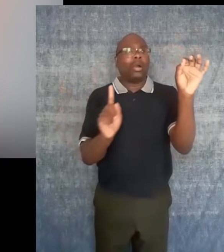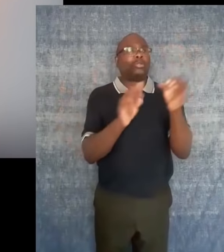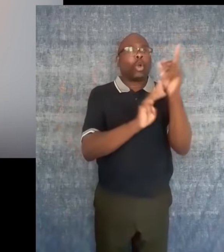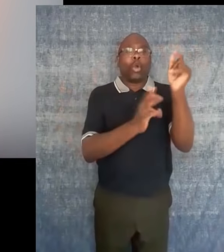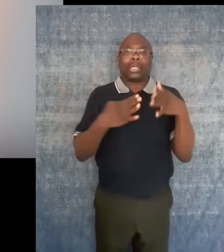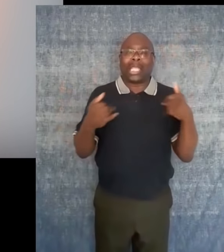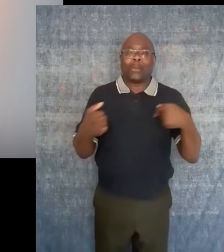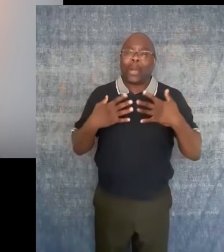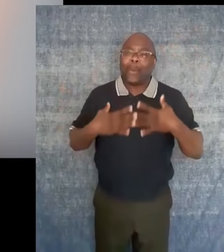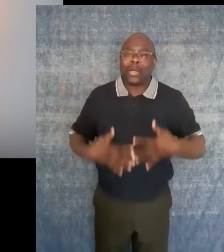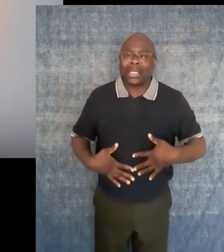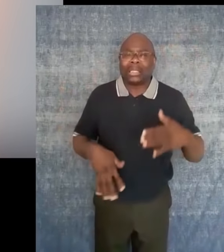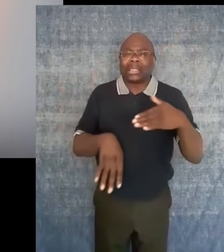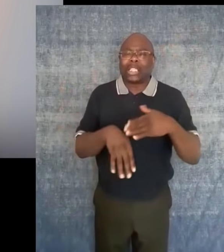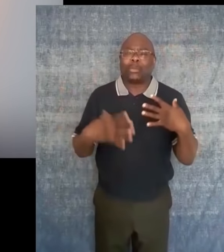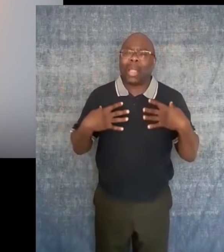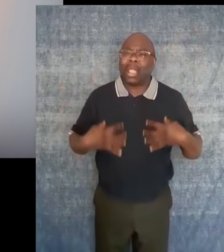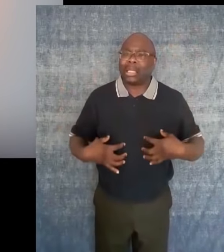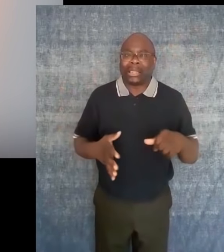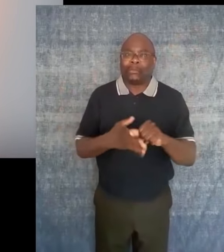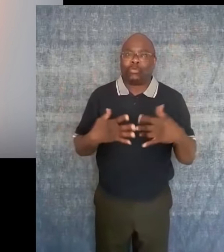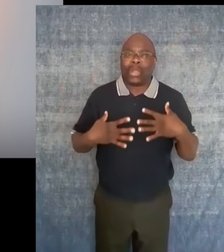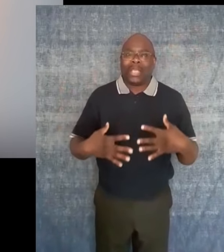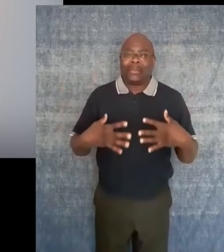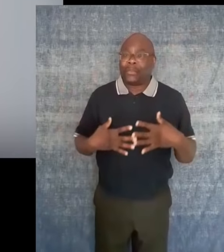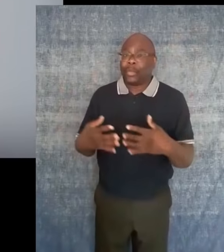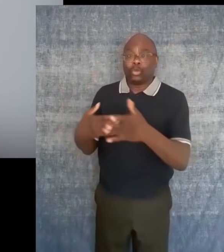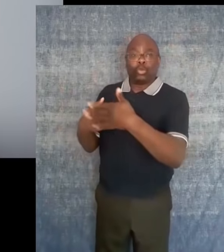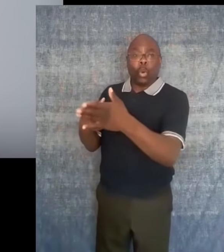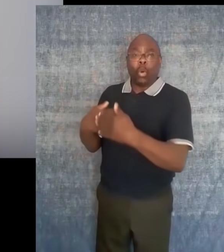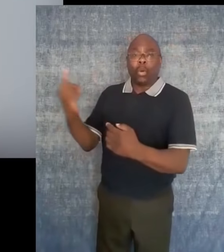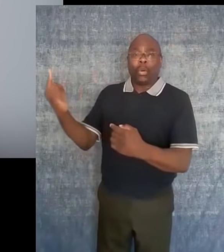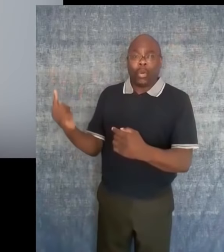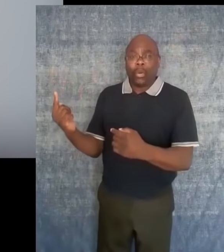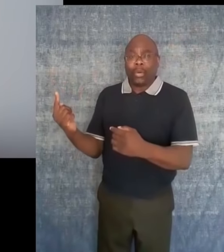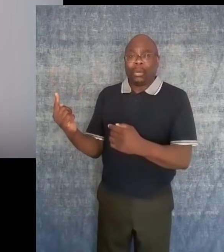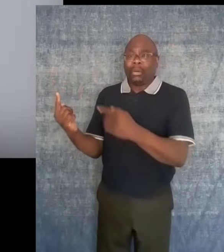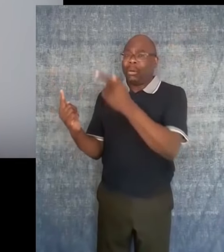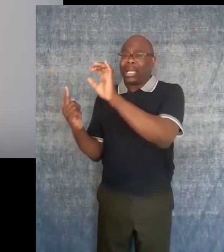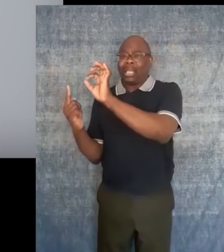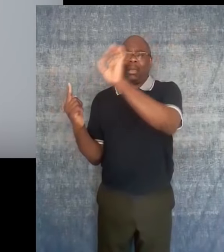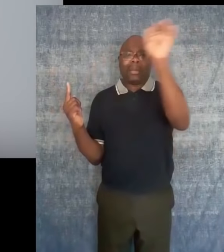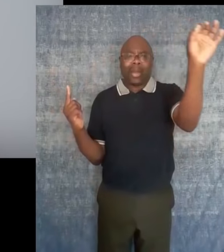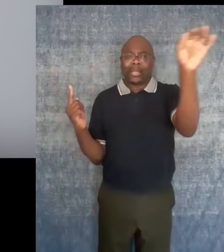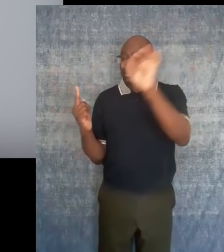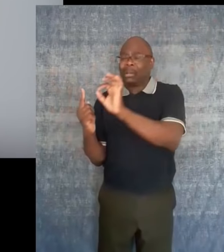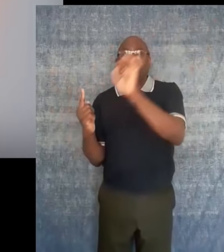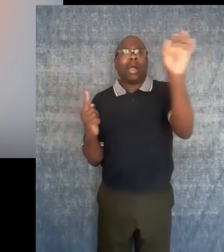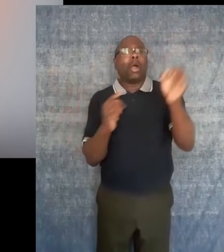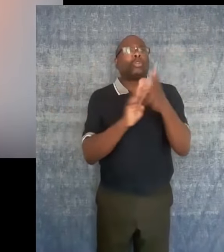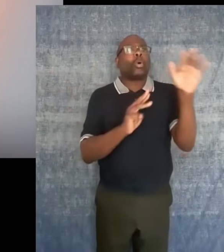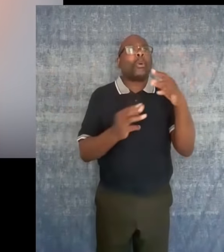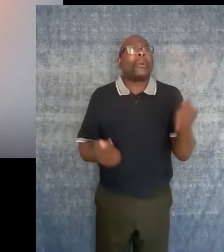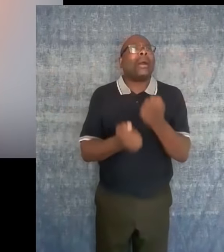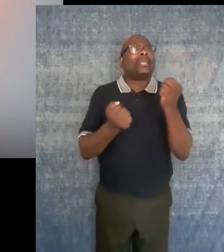body and touch my lungs. He stood at that doorway and he pleaded with God Almighty